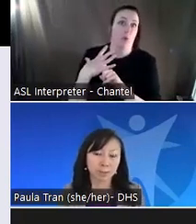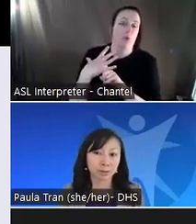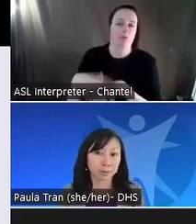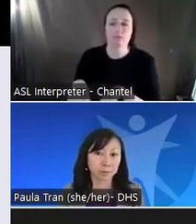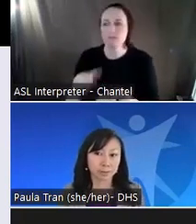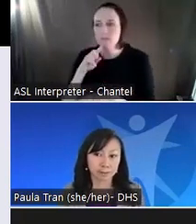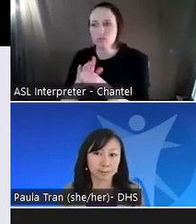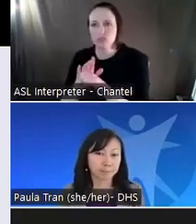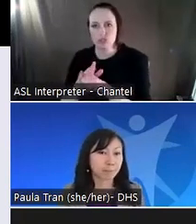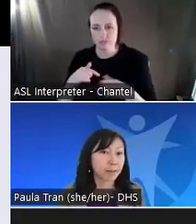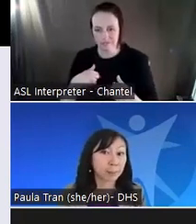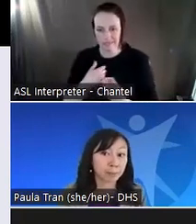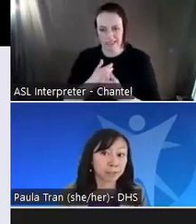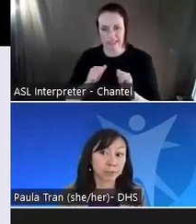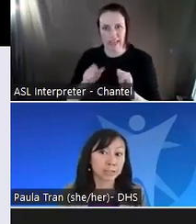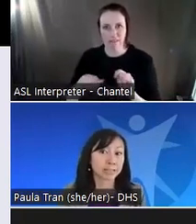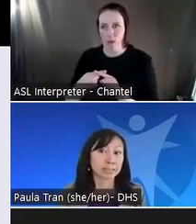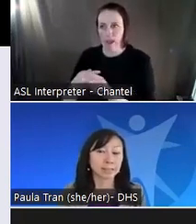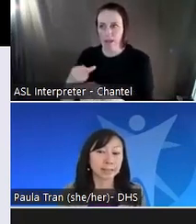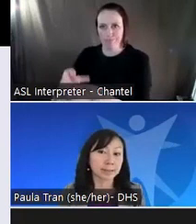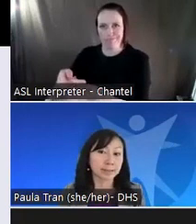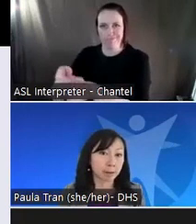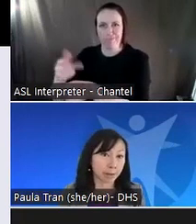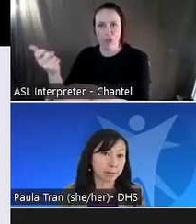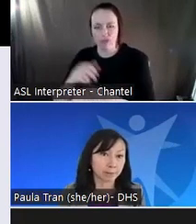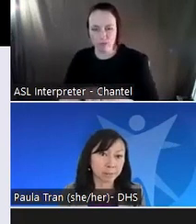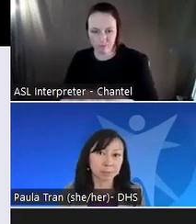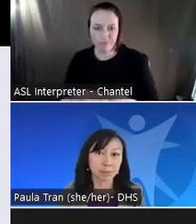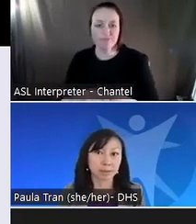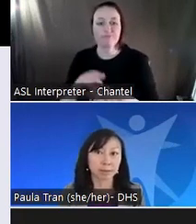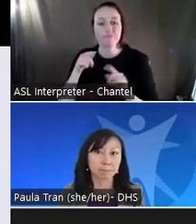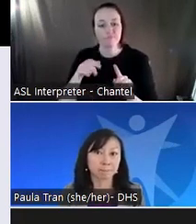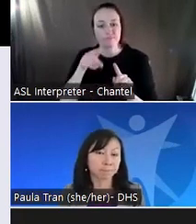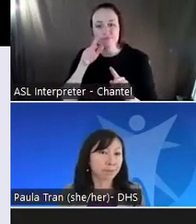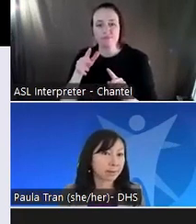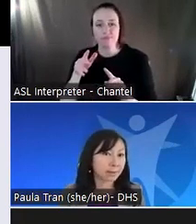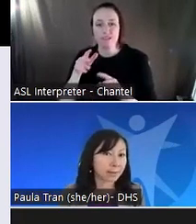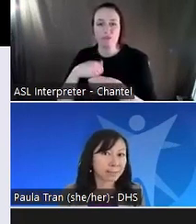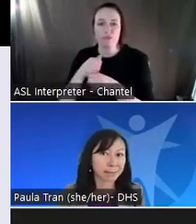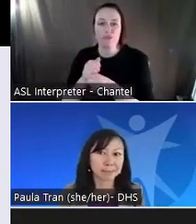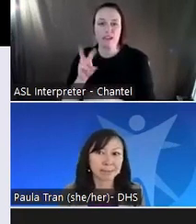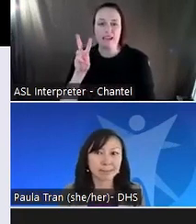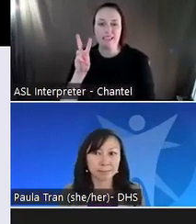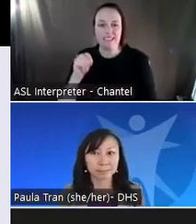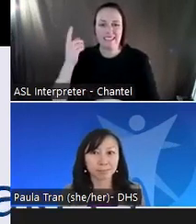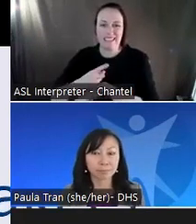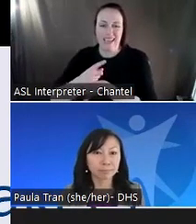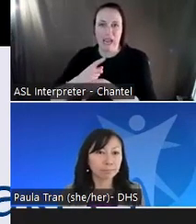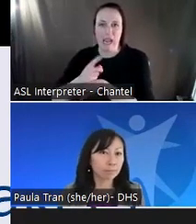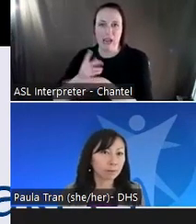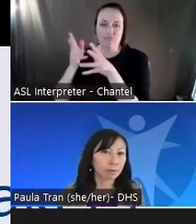healthcare responders throughout Wisconsin. The budget creates a 60-day stockpile of this PPE. Next slide, please.